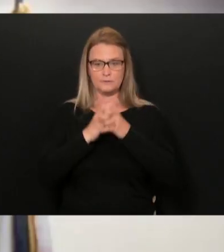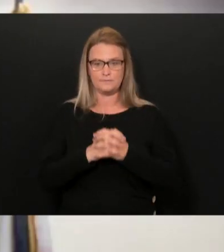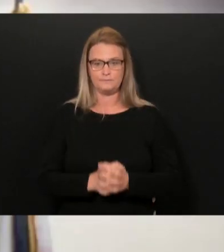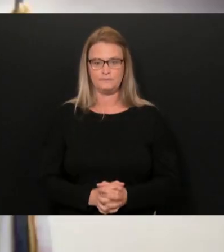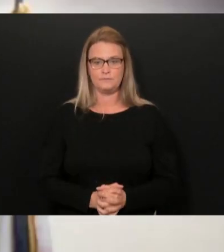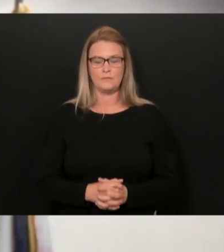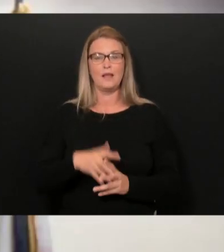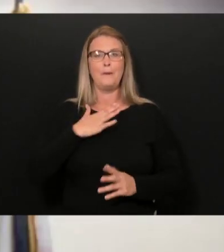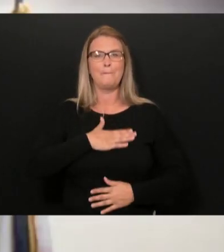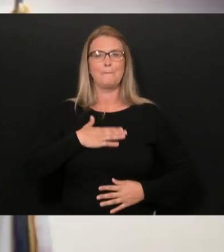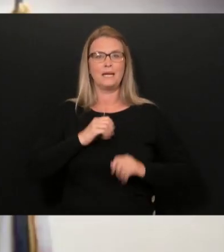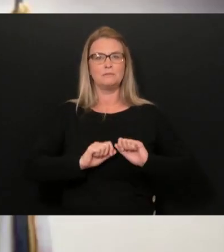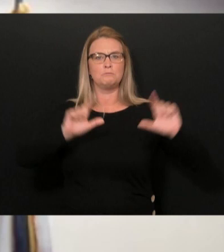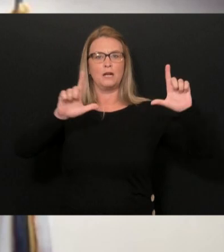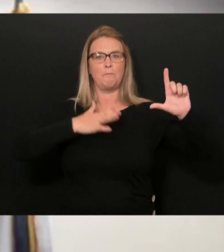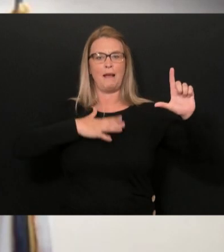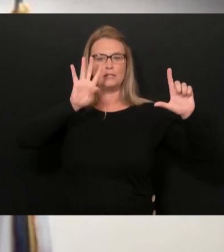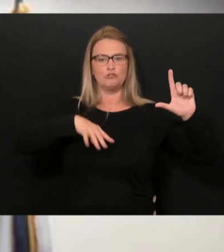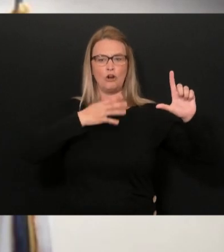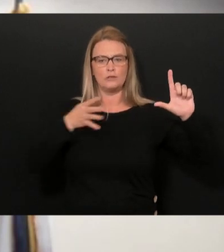have it.